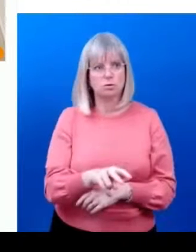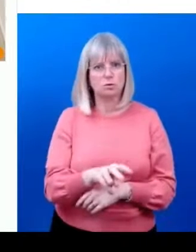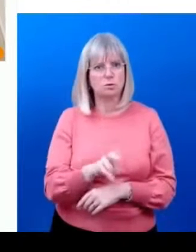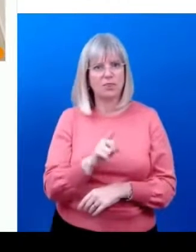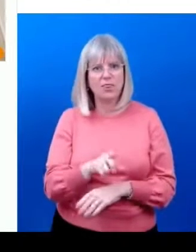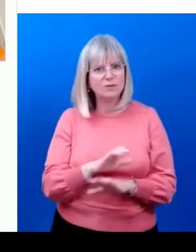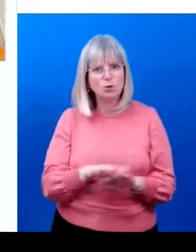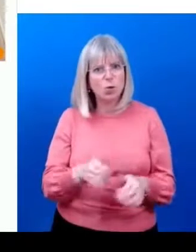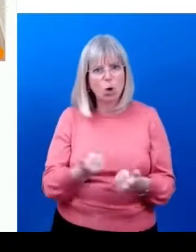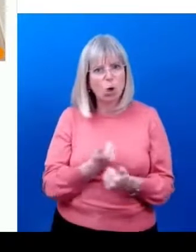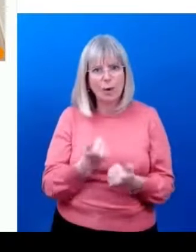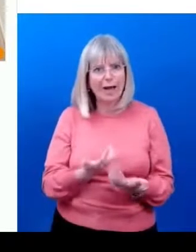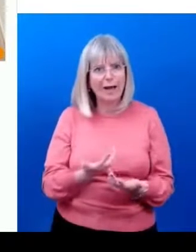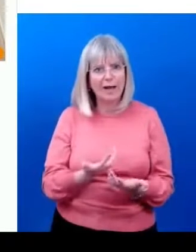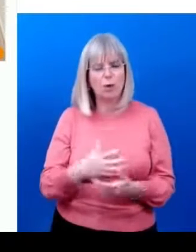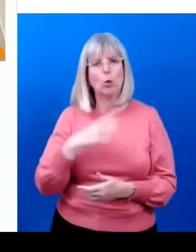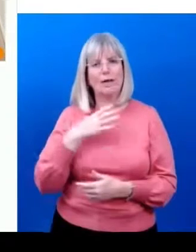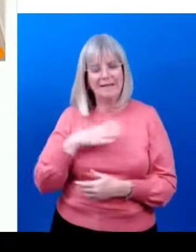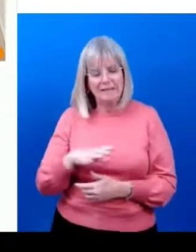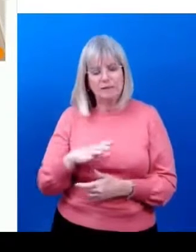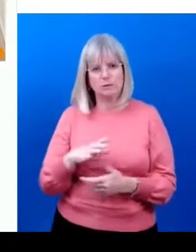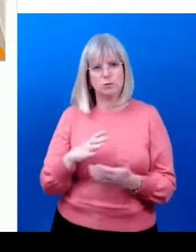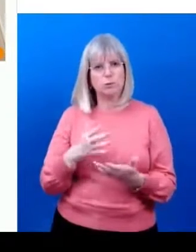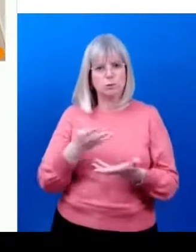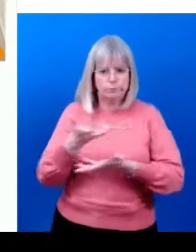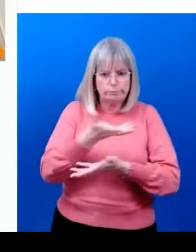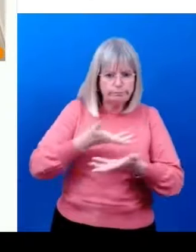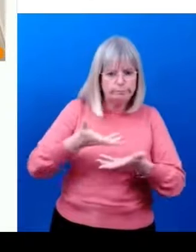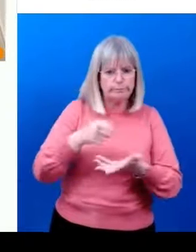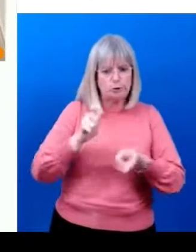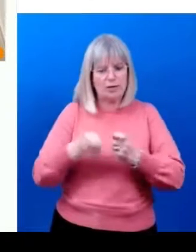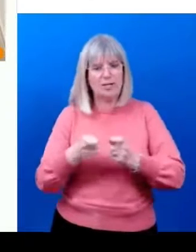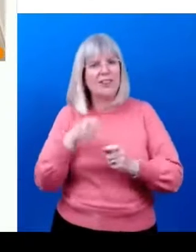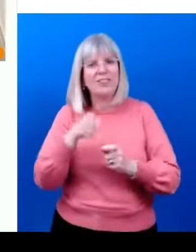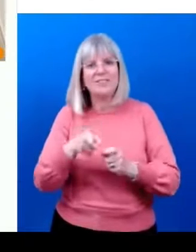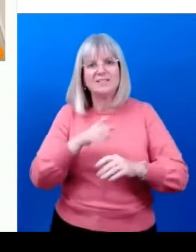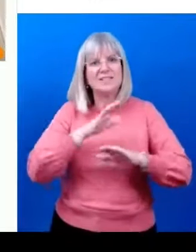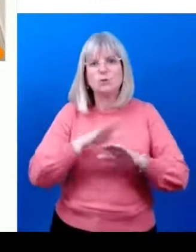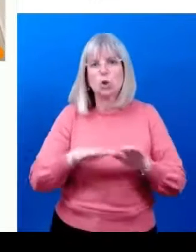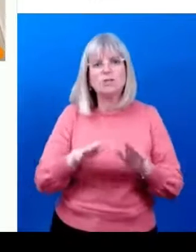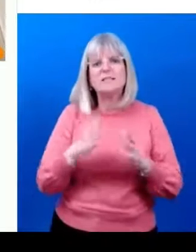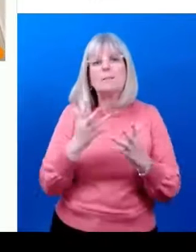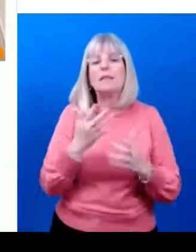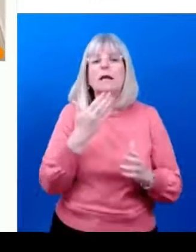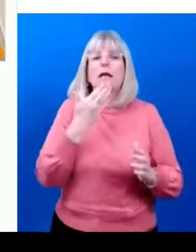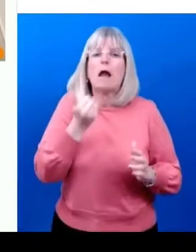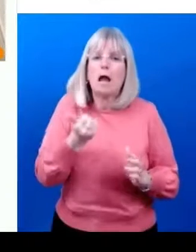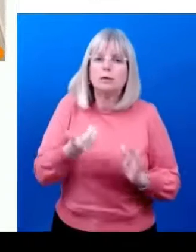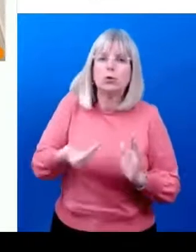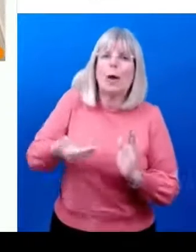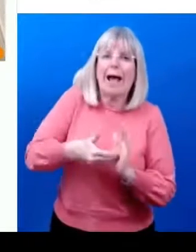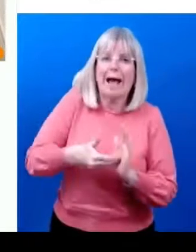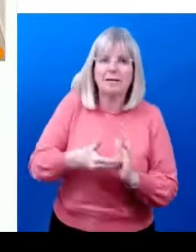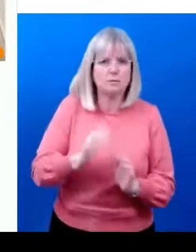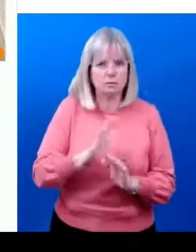is not a nice to have. Sorry, I'm just saying. I totally agree. I totally